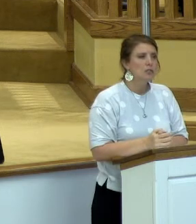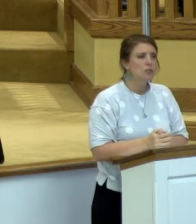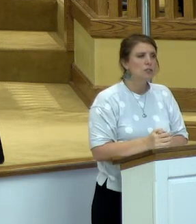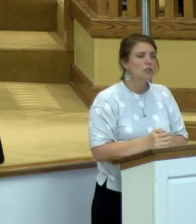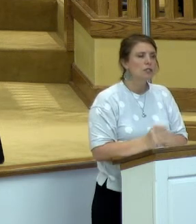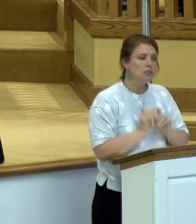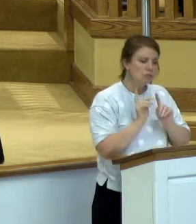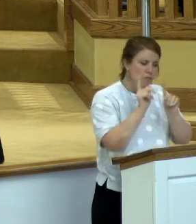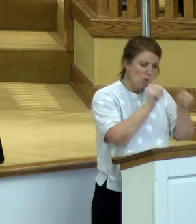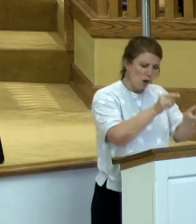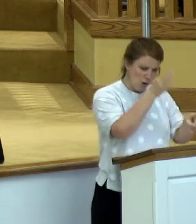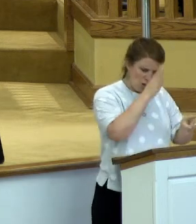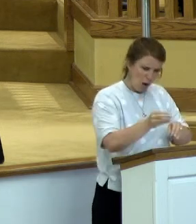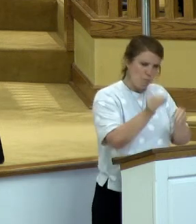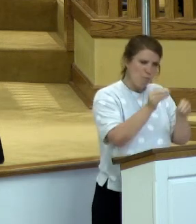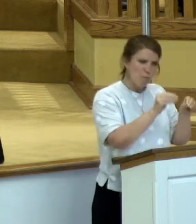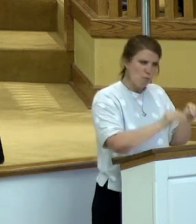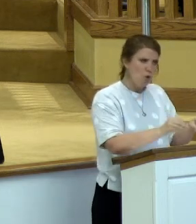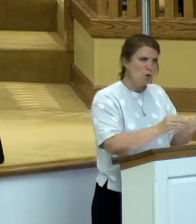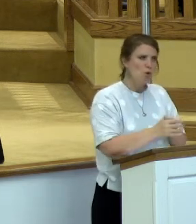It's where you go when God moves you,